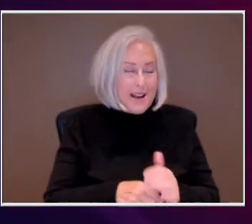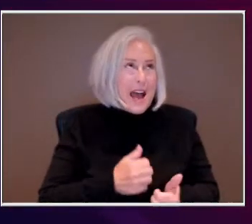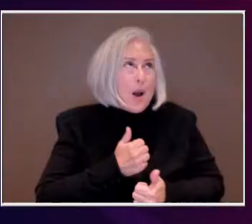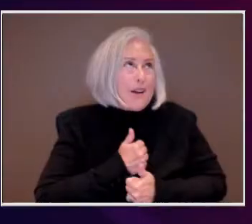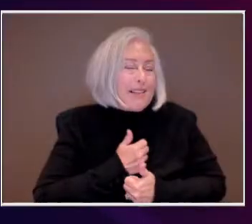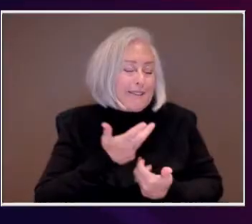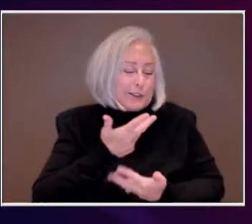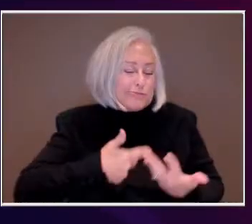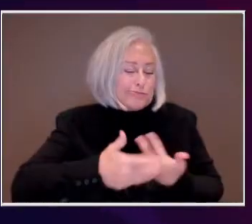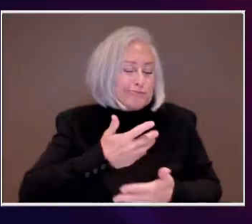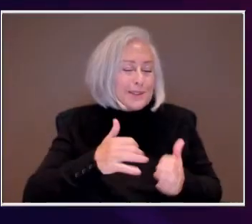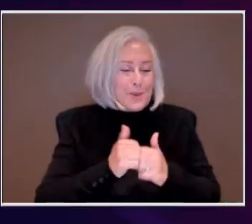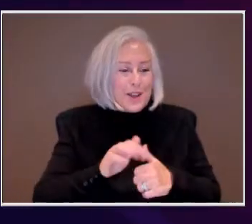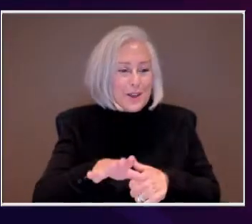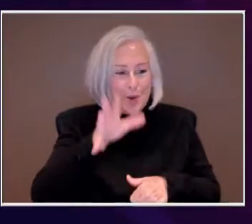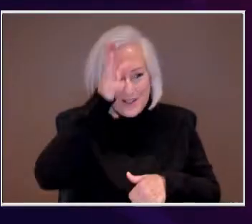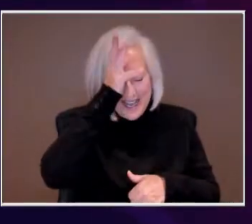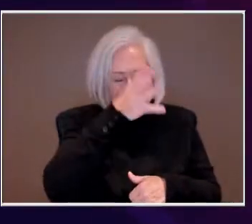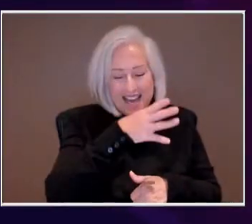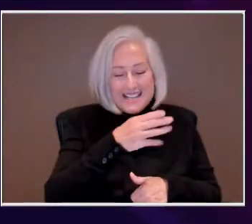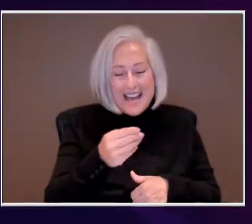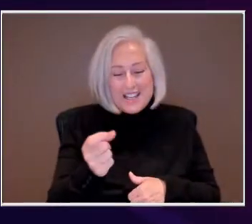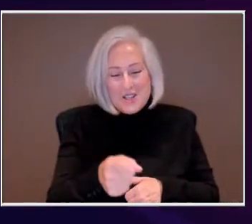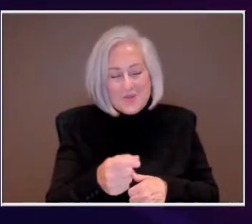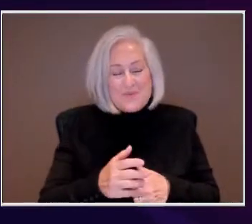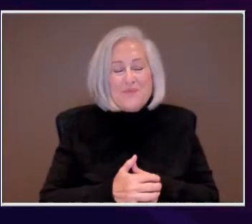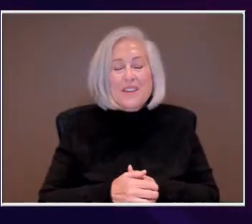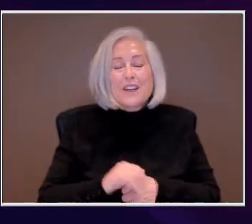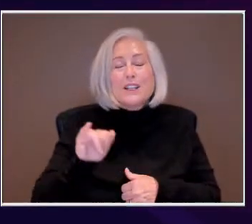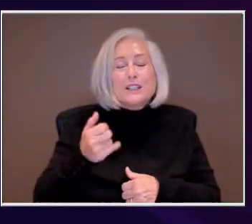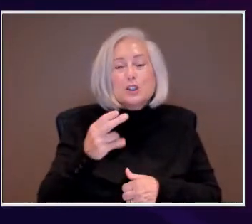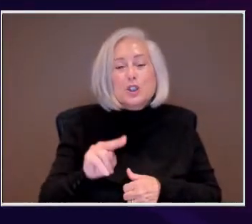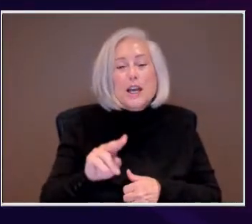got to get your dad on the show next time. That's right. Jan, I want to start with